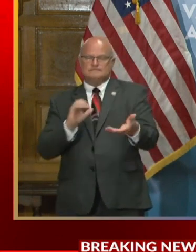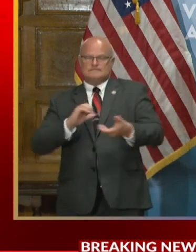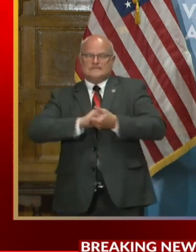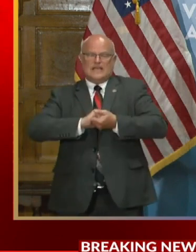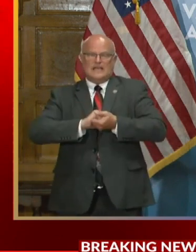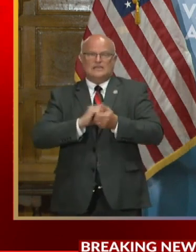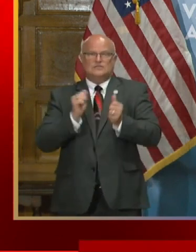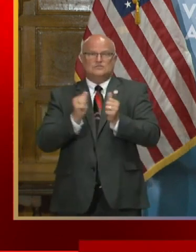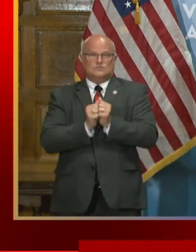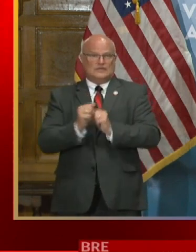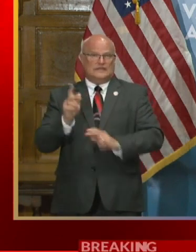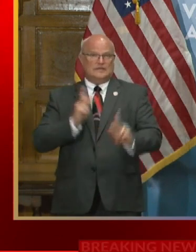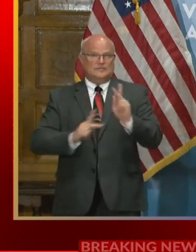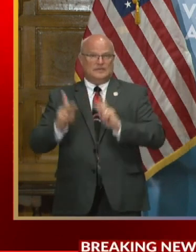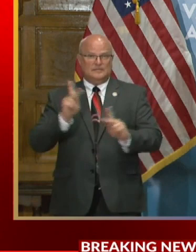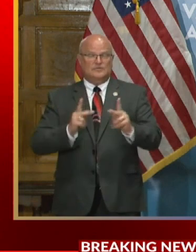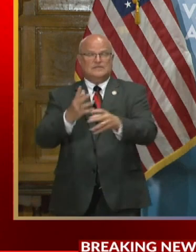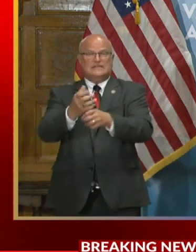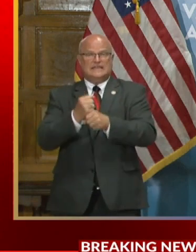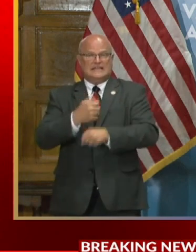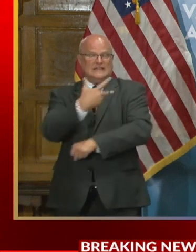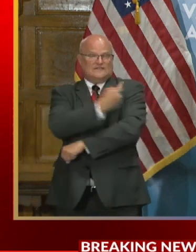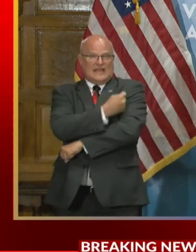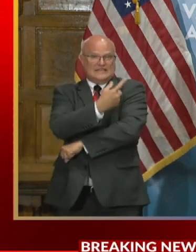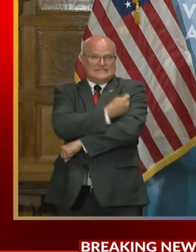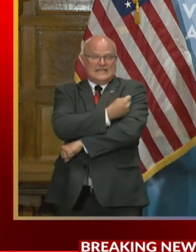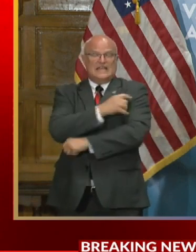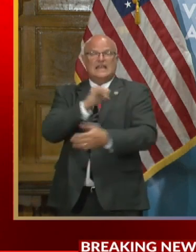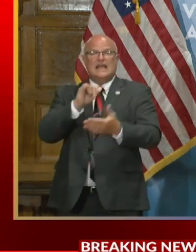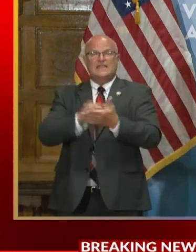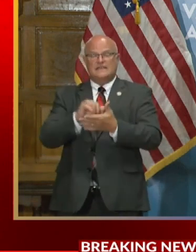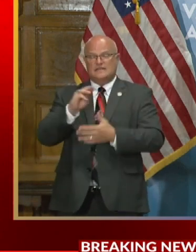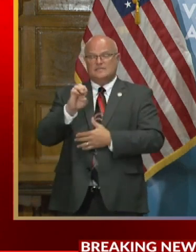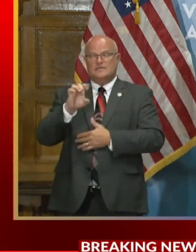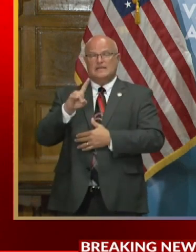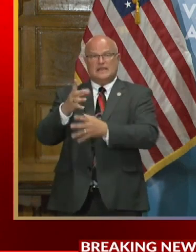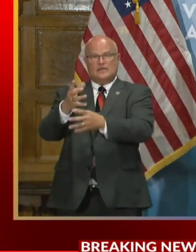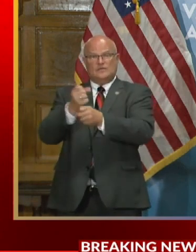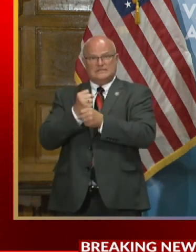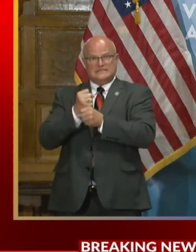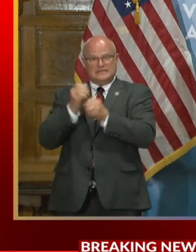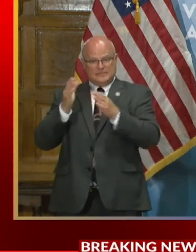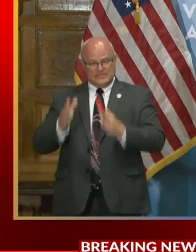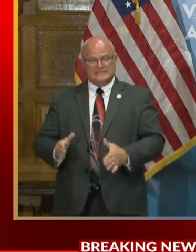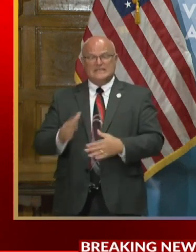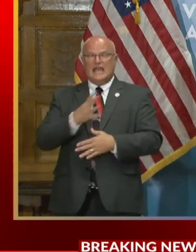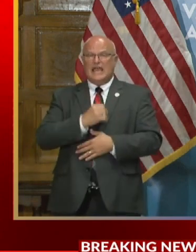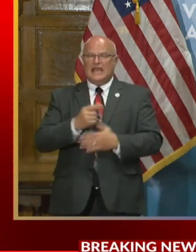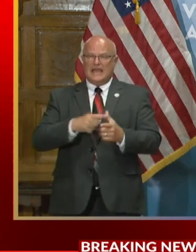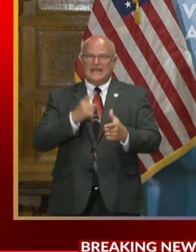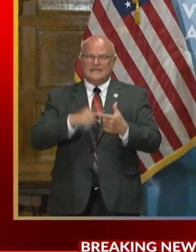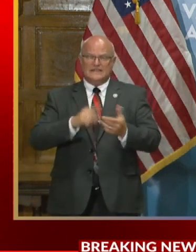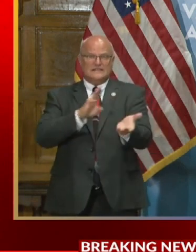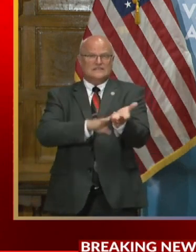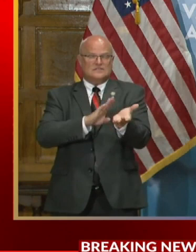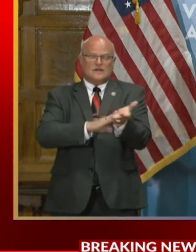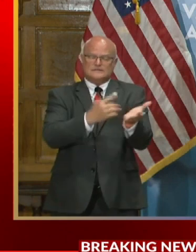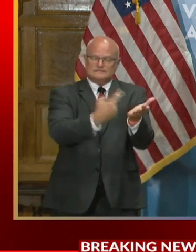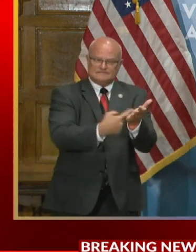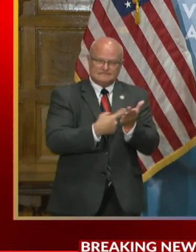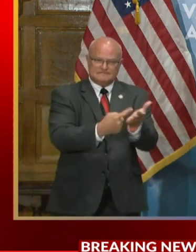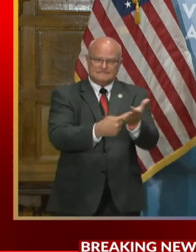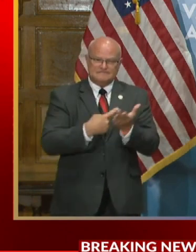with the beneficiaries on the vaccines and to answer questions, consult with them at length, and